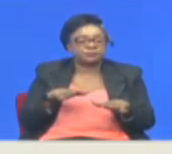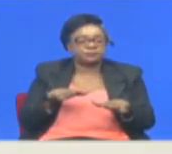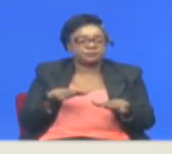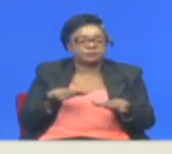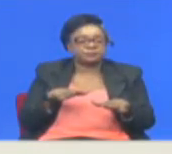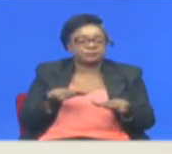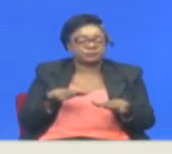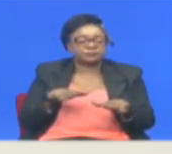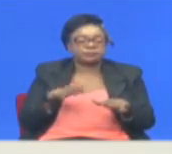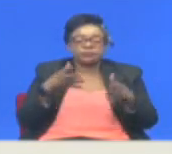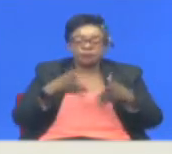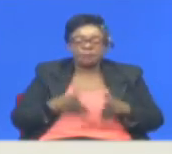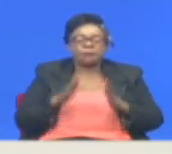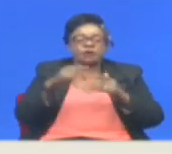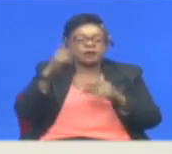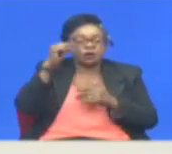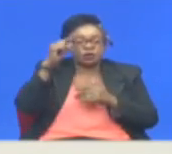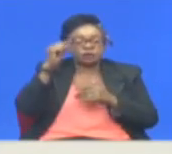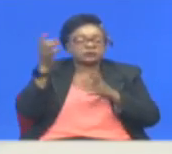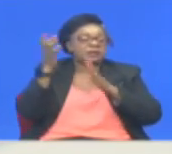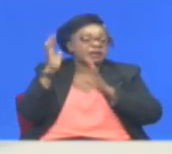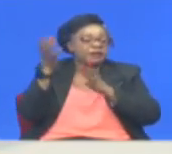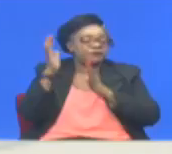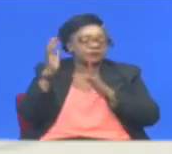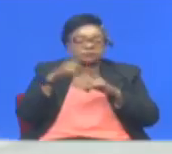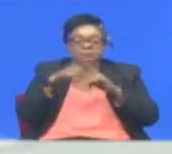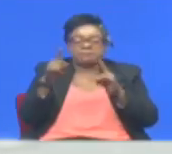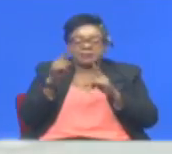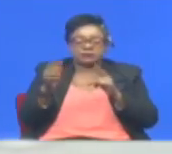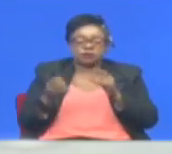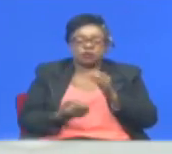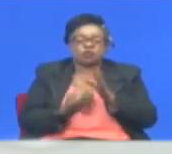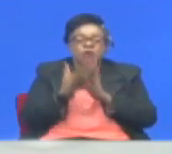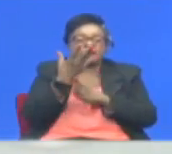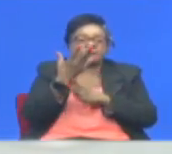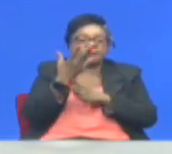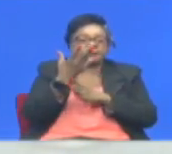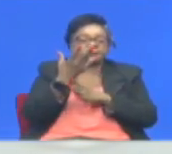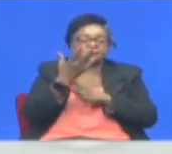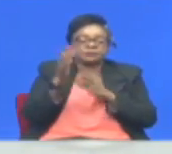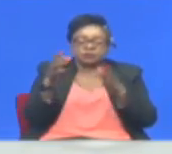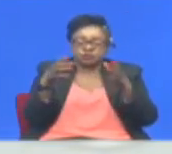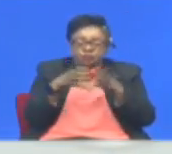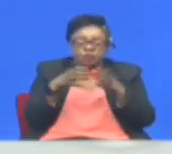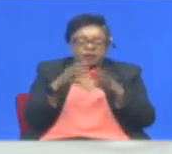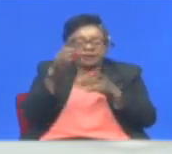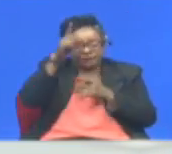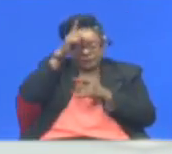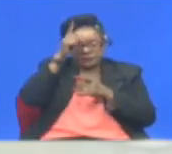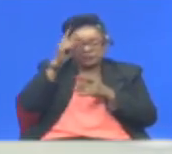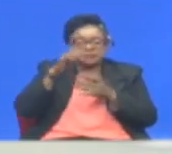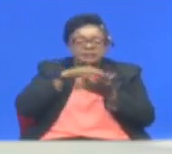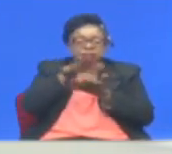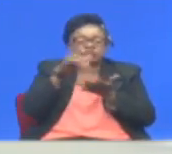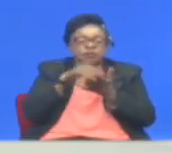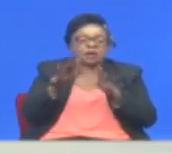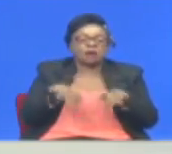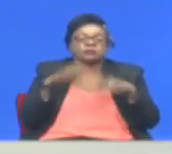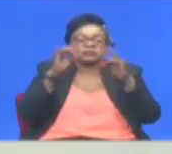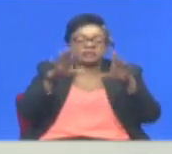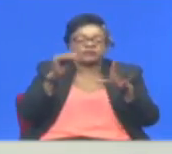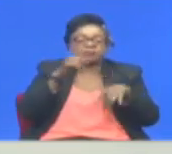Born in the coastal town of Kilifi, but raised in Hoz, a small village in central Austria since the age of